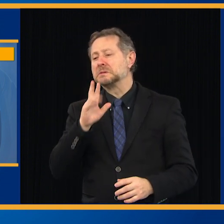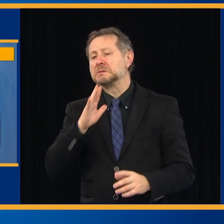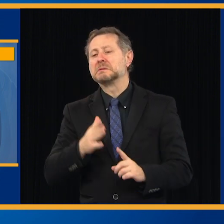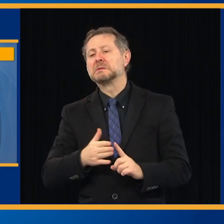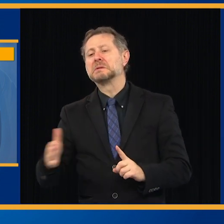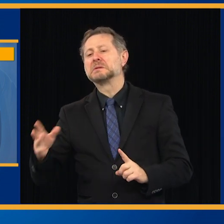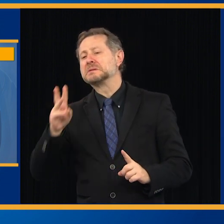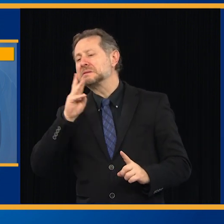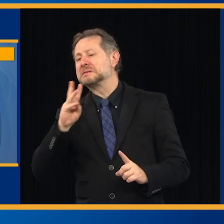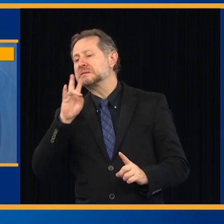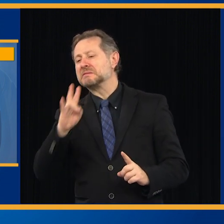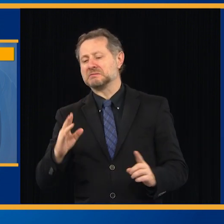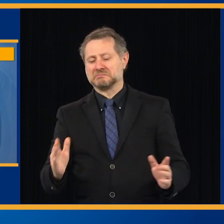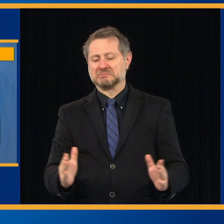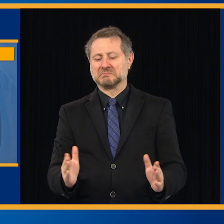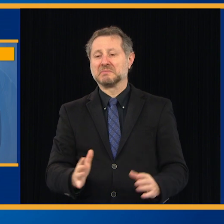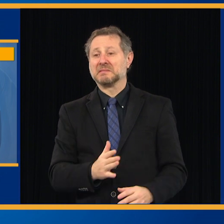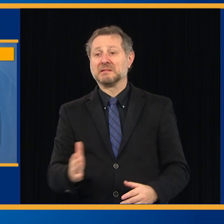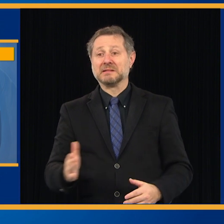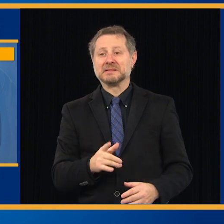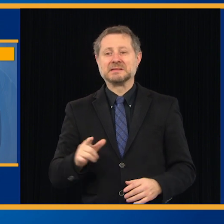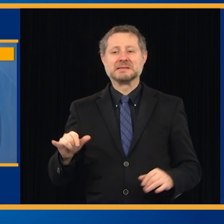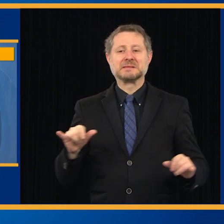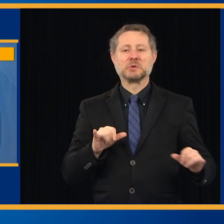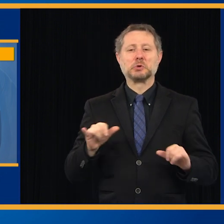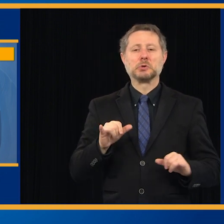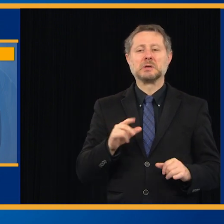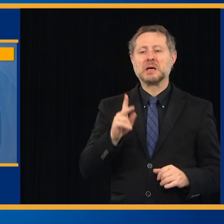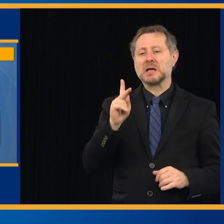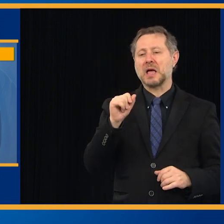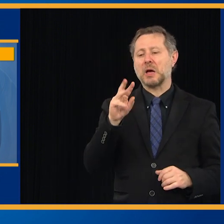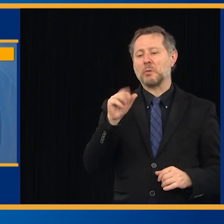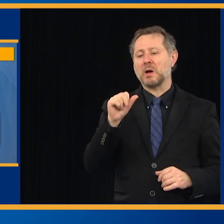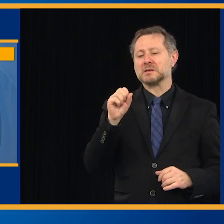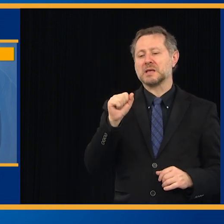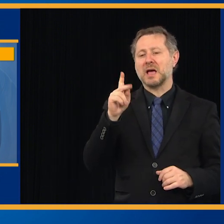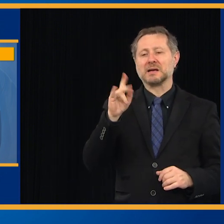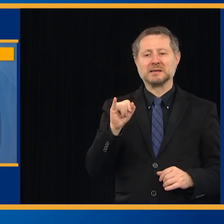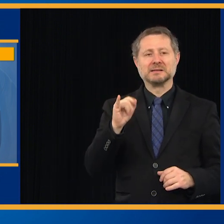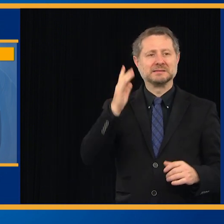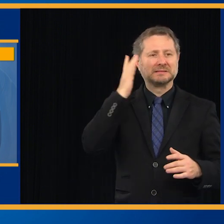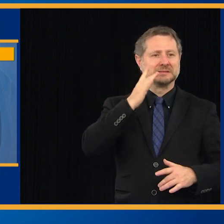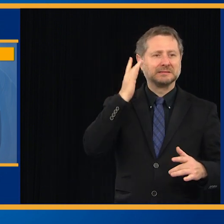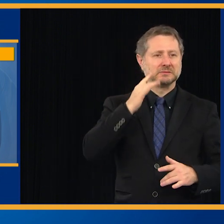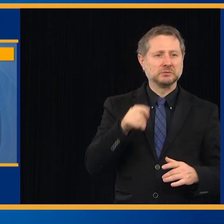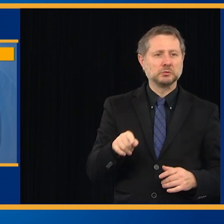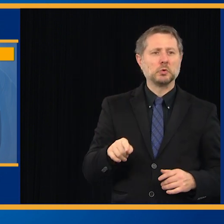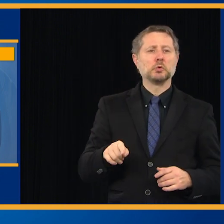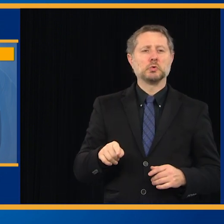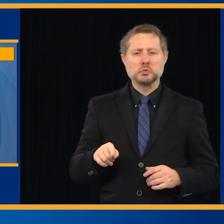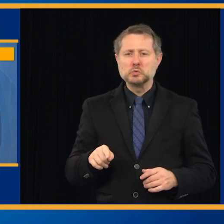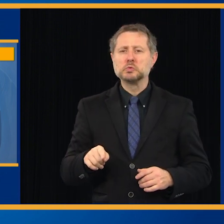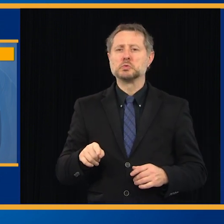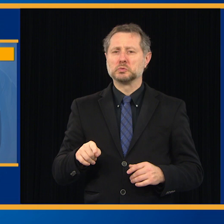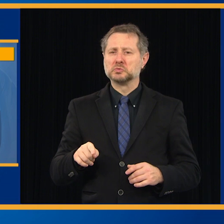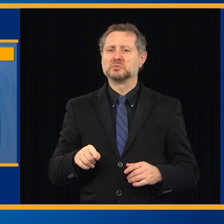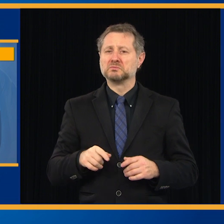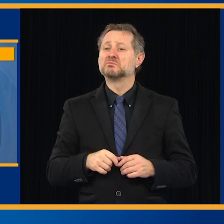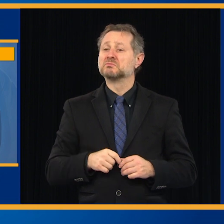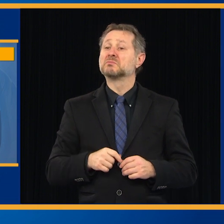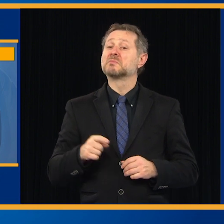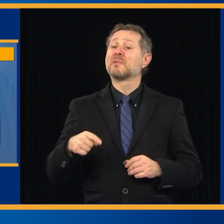Kawasaki disease, what they call Kawasaki disease, or toxic shock-like syndrome. This does not present as a